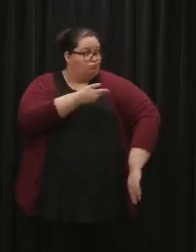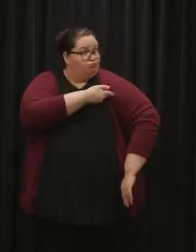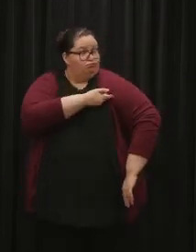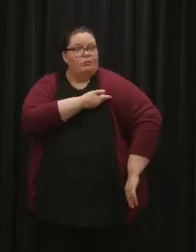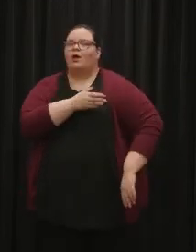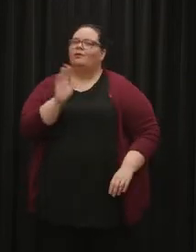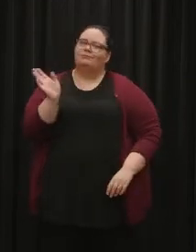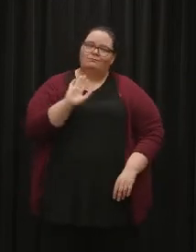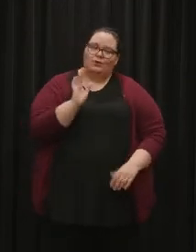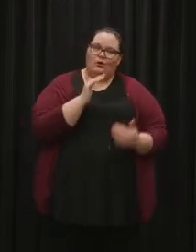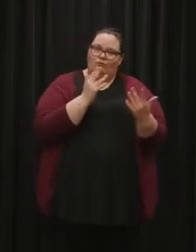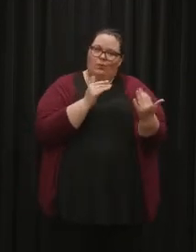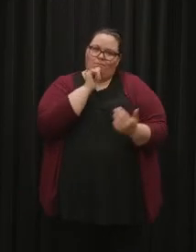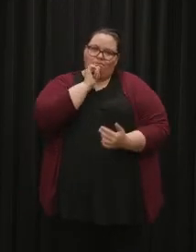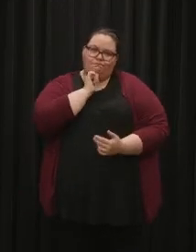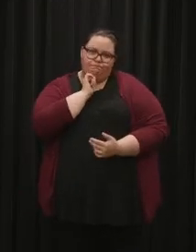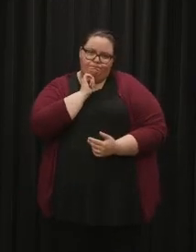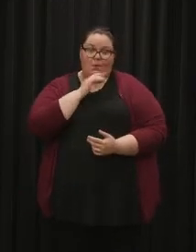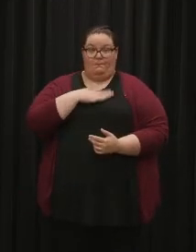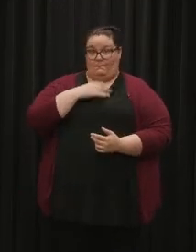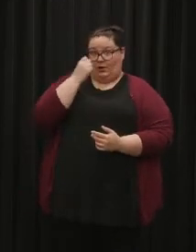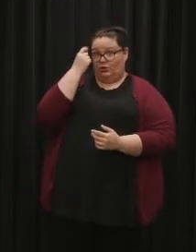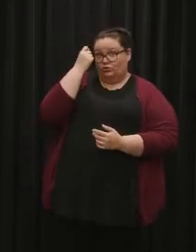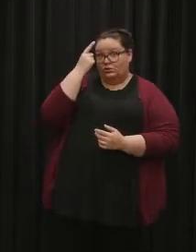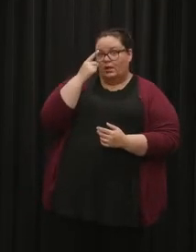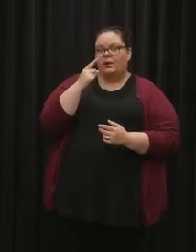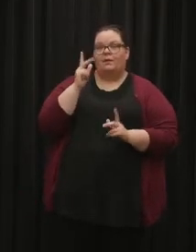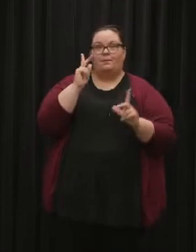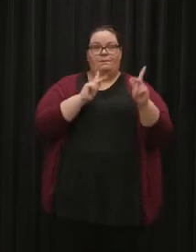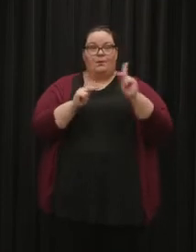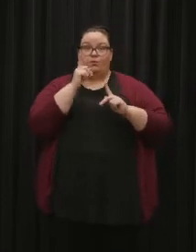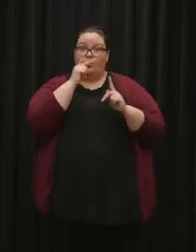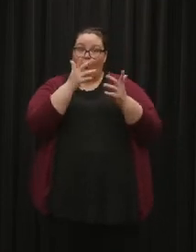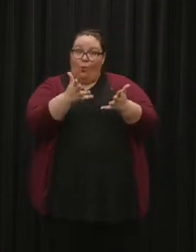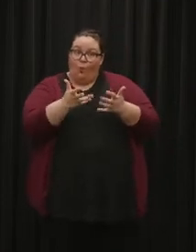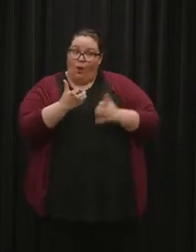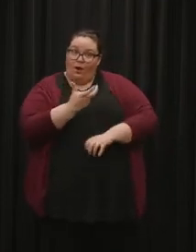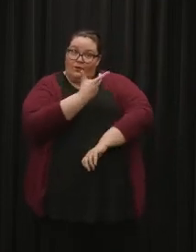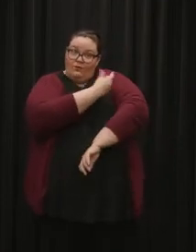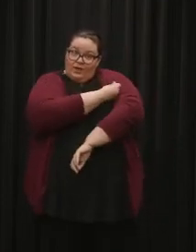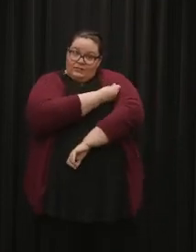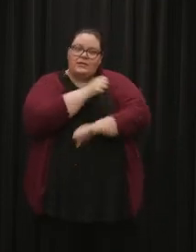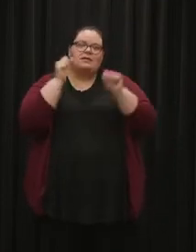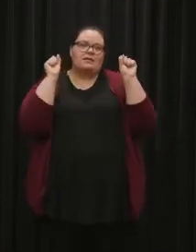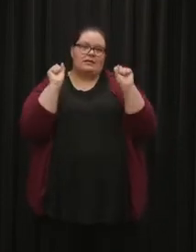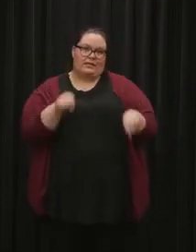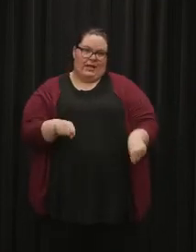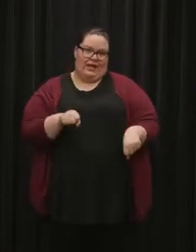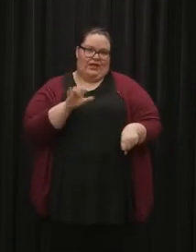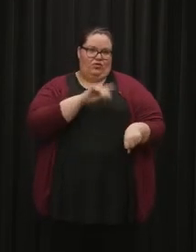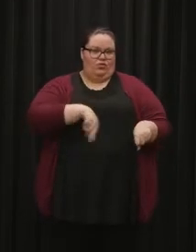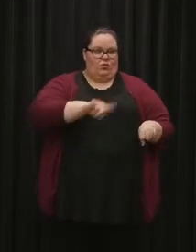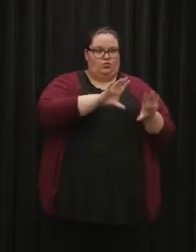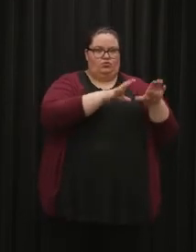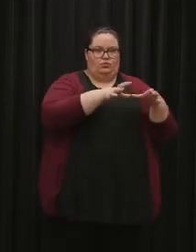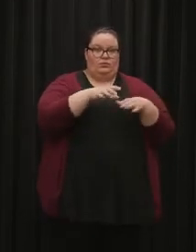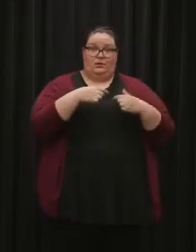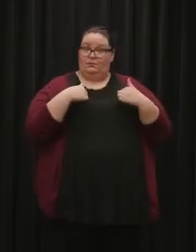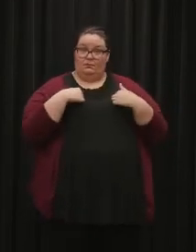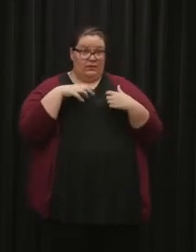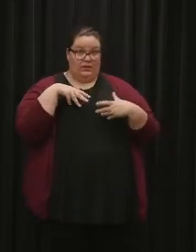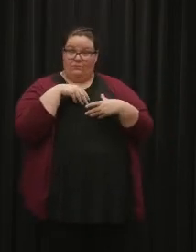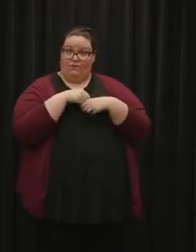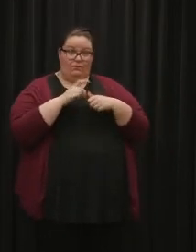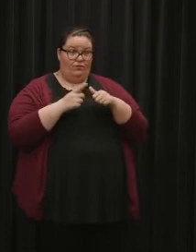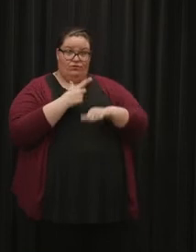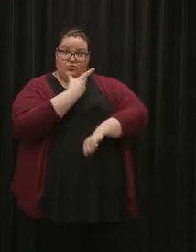who wants it, and my understanding, based on information today, is that all those who want to be vaccinated will be able to be vaccinated. I won't be among